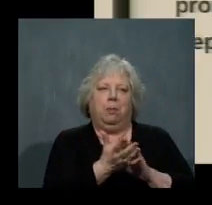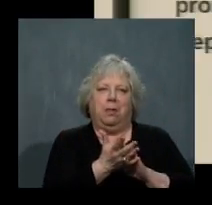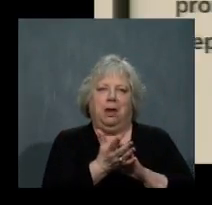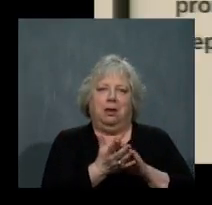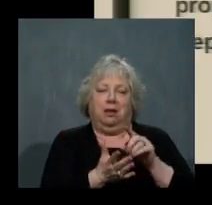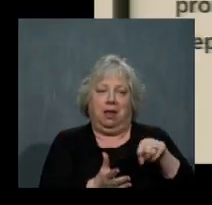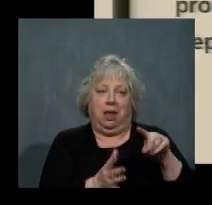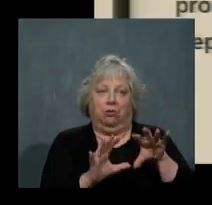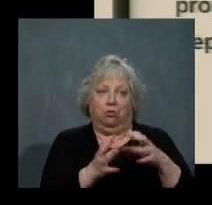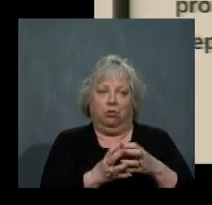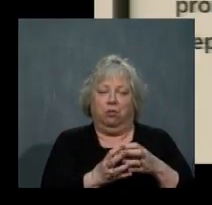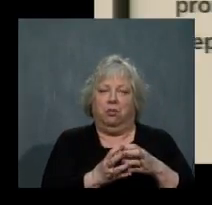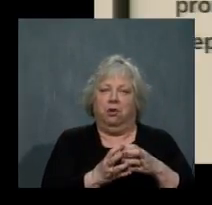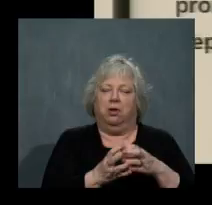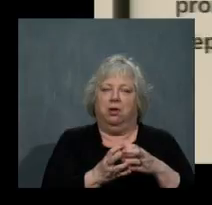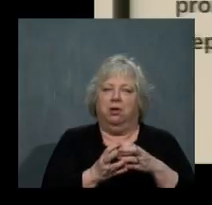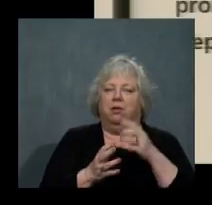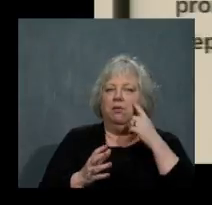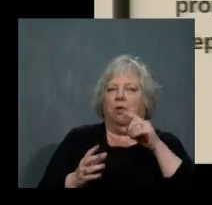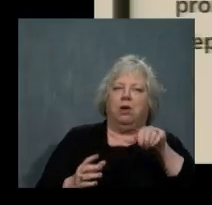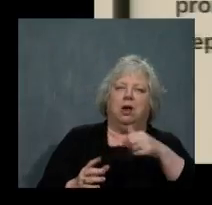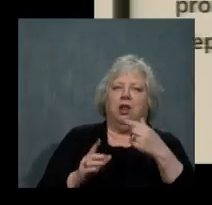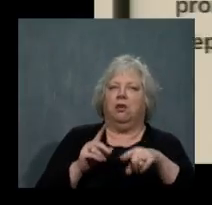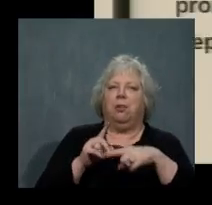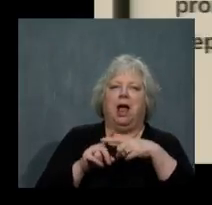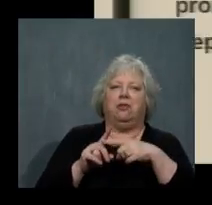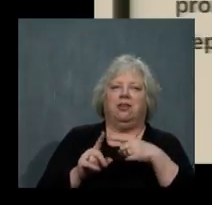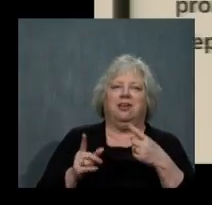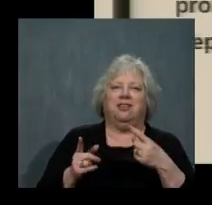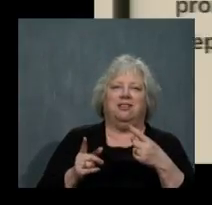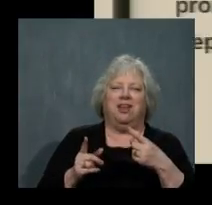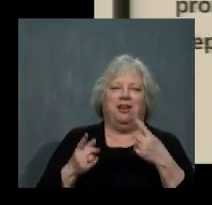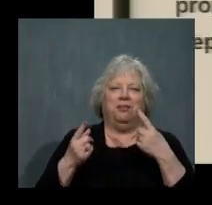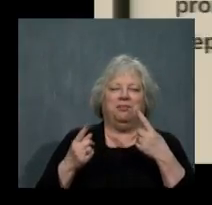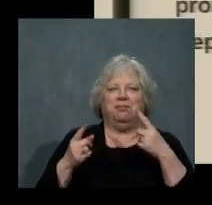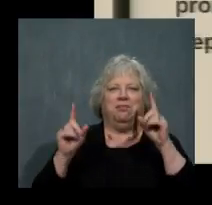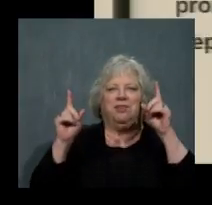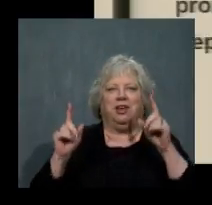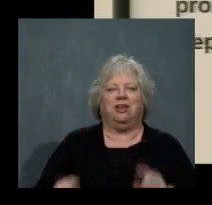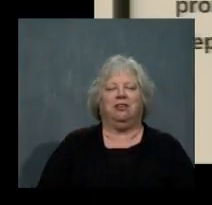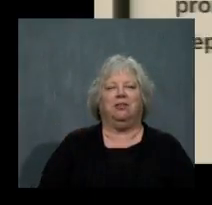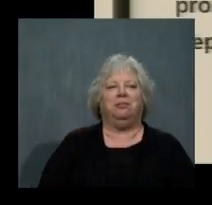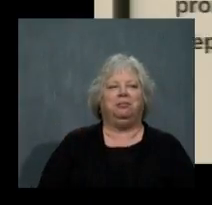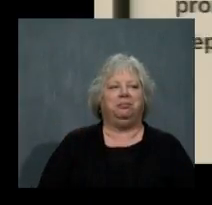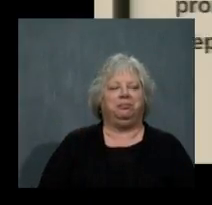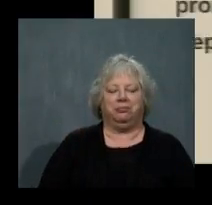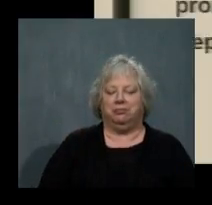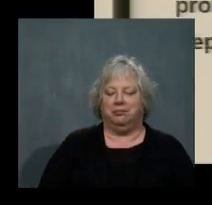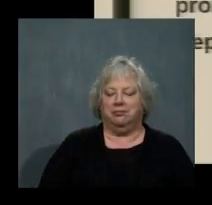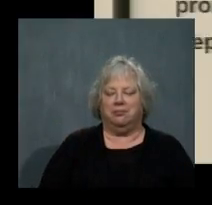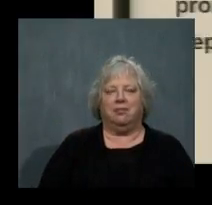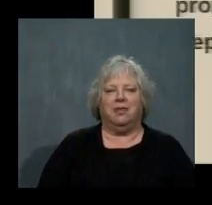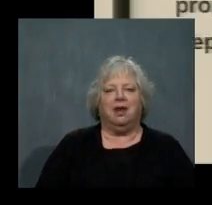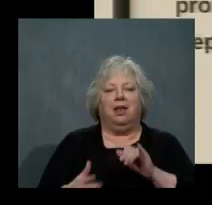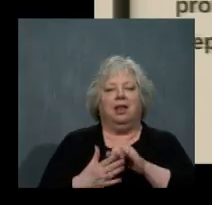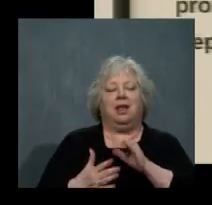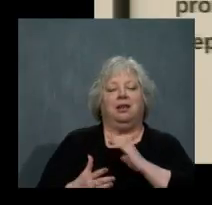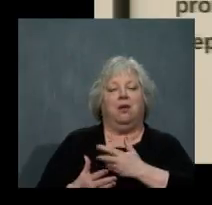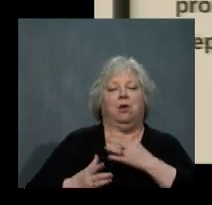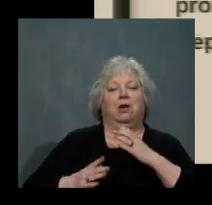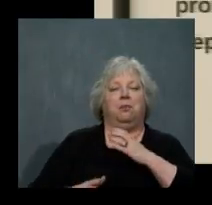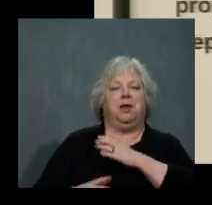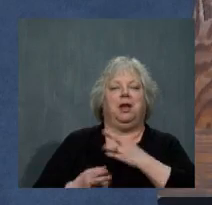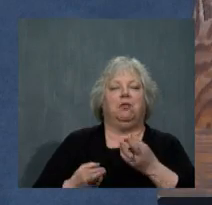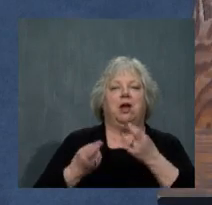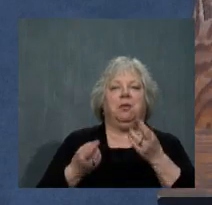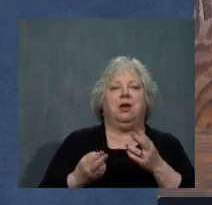on another positive aspect that we made. So with that, that is the committee's recommendation to